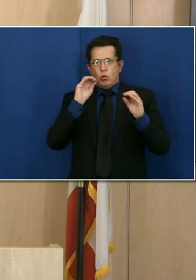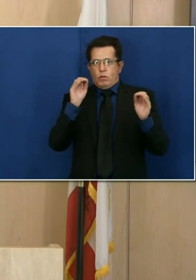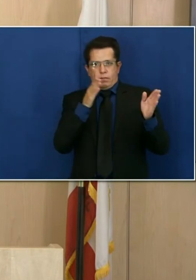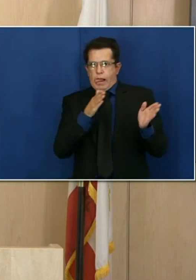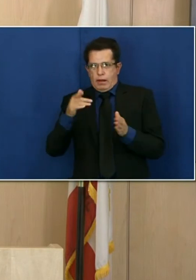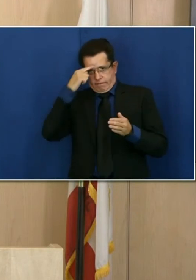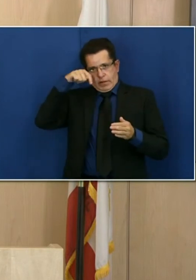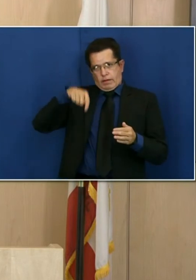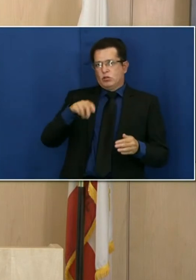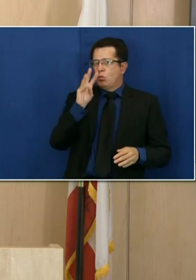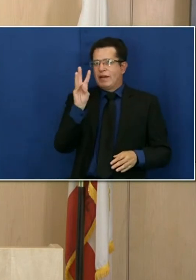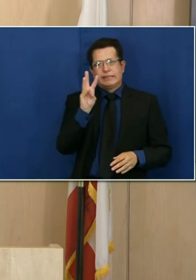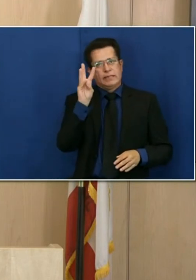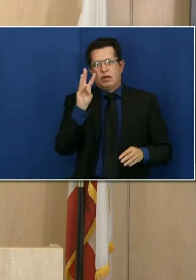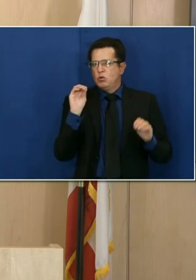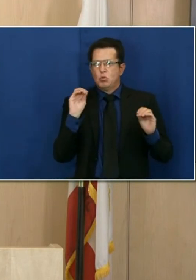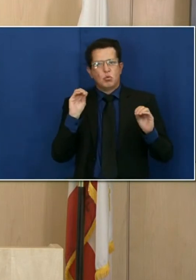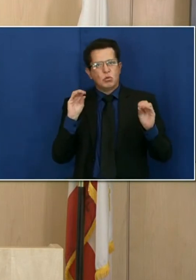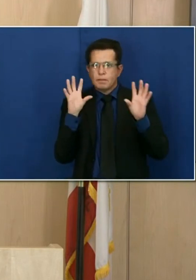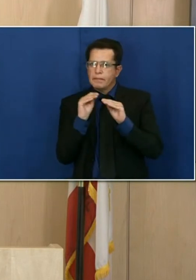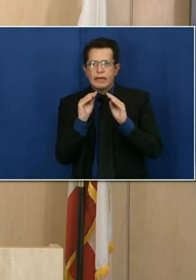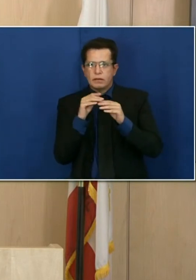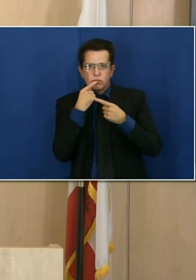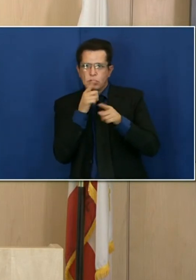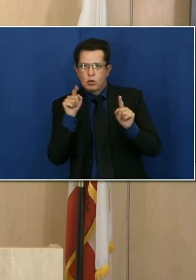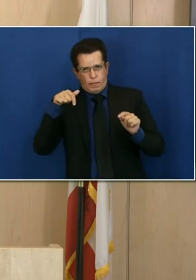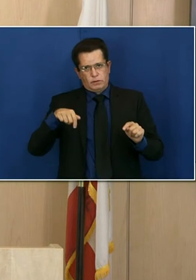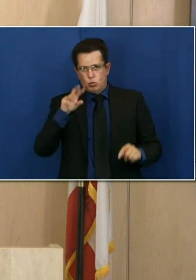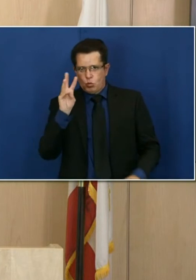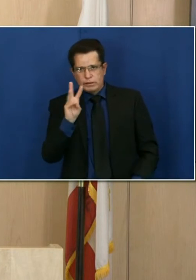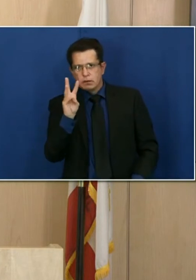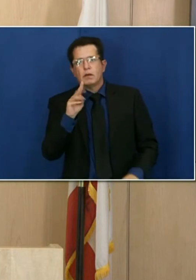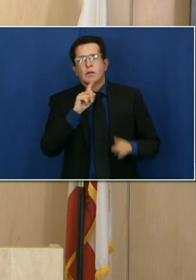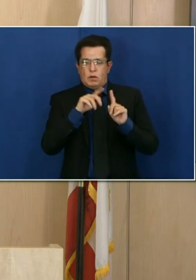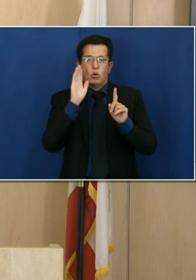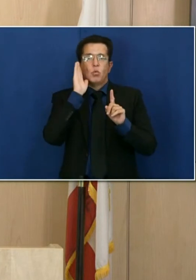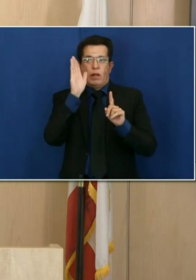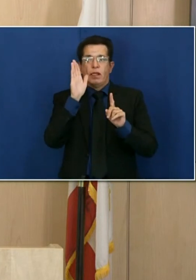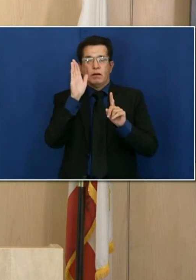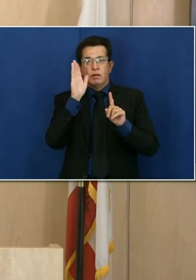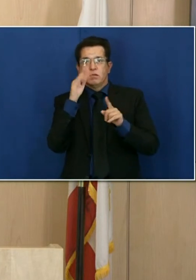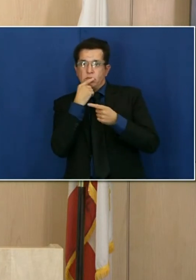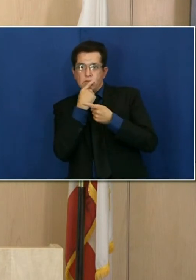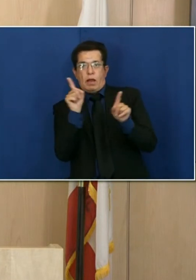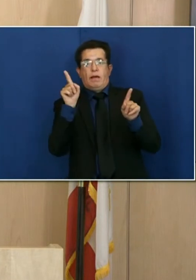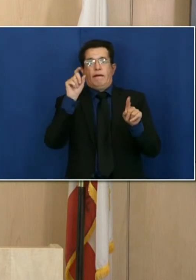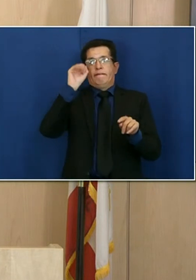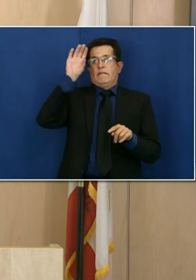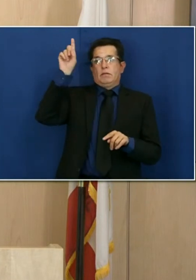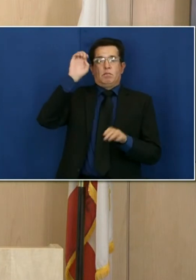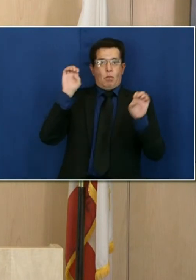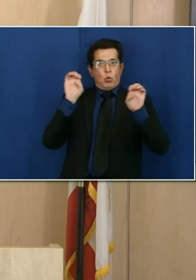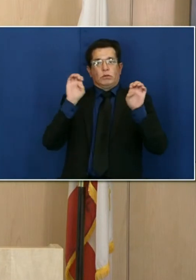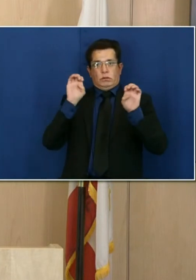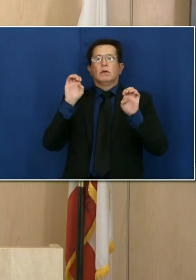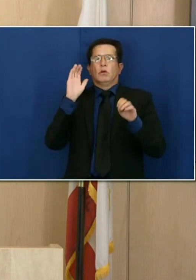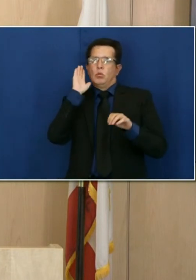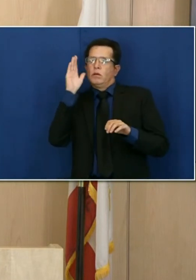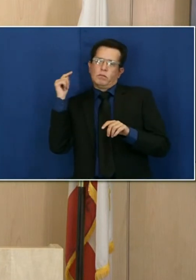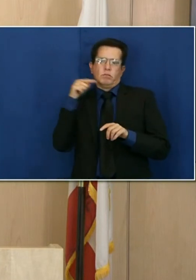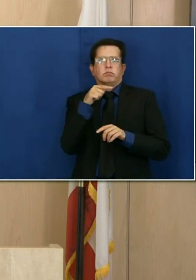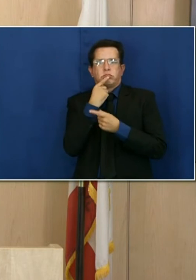on Wednesday, our normal briefing time. However, we will schedule briefings this week if there are circumstances that have